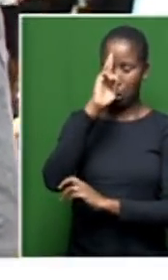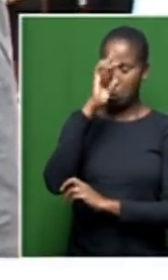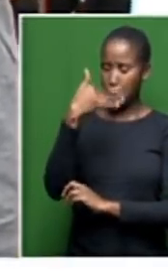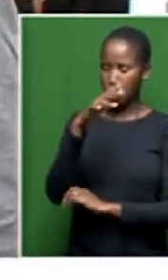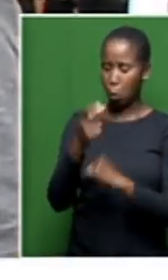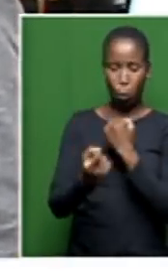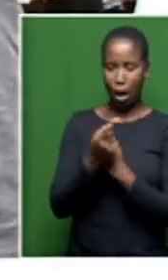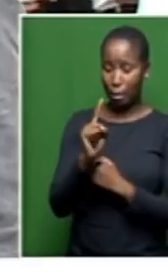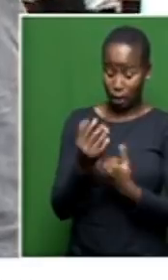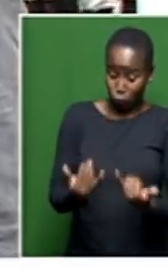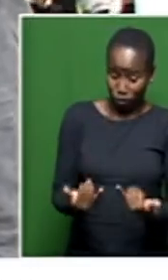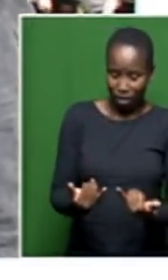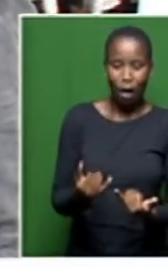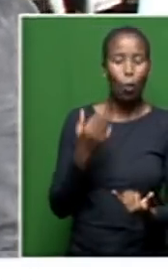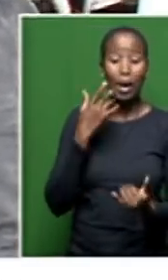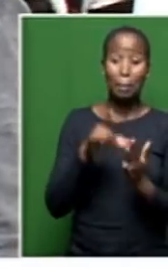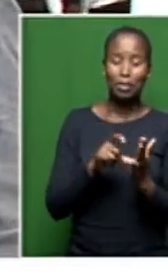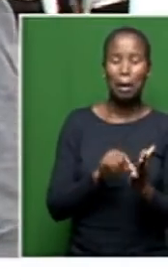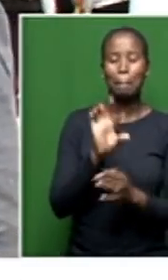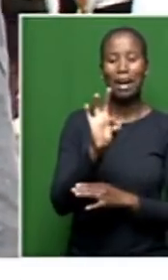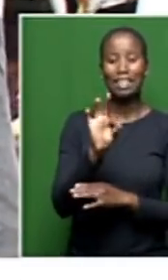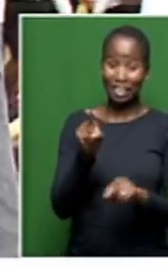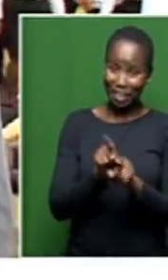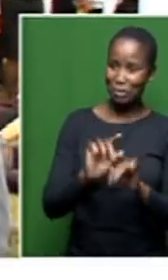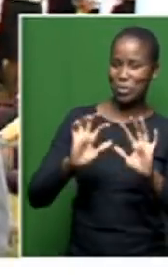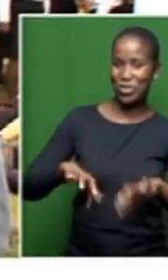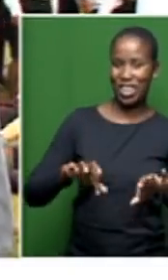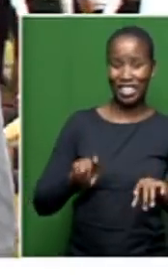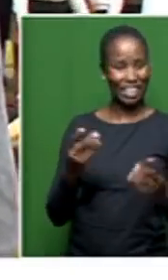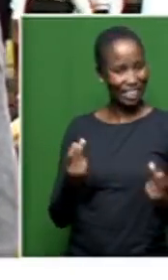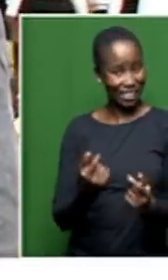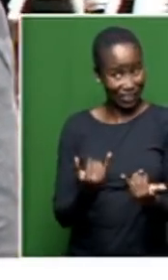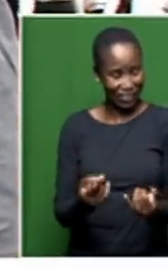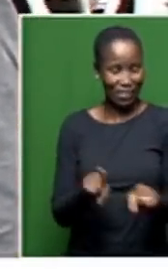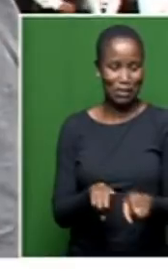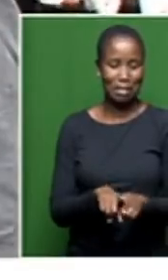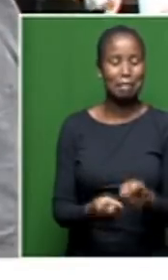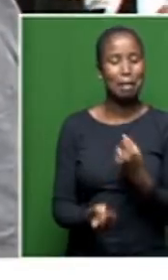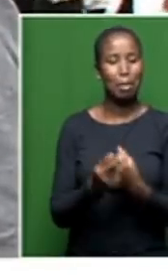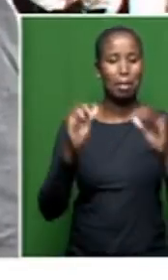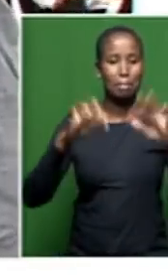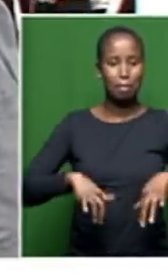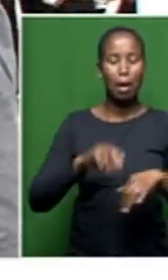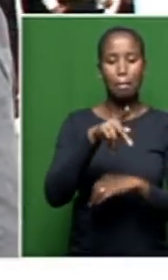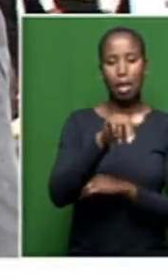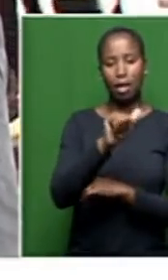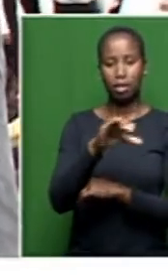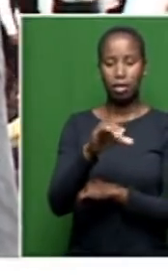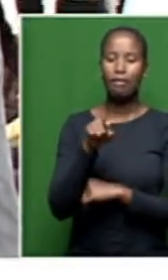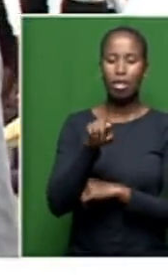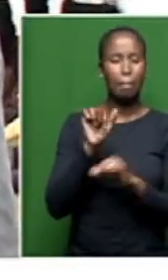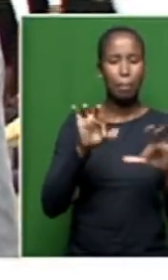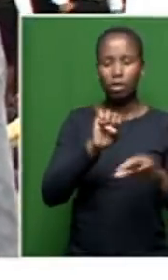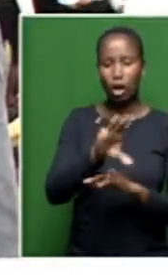on Monday, and it was also raining, and today it is raining, that the PAC called on all Africans